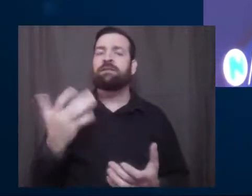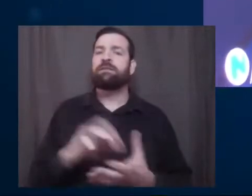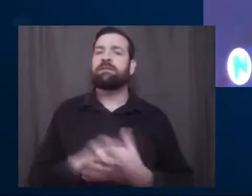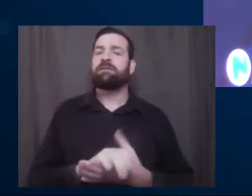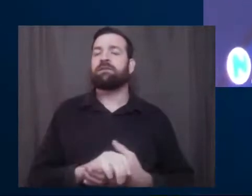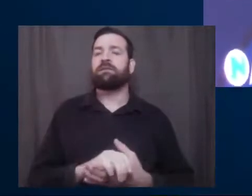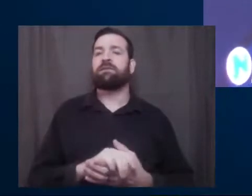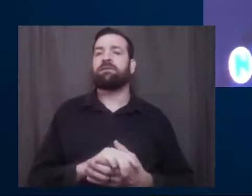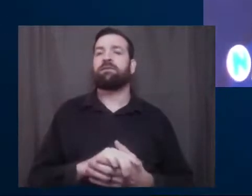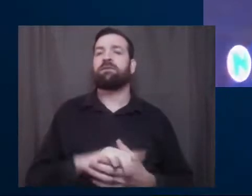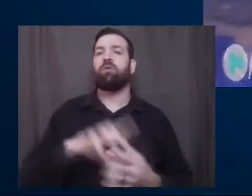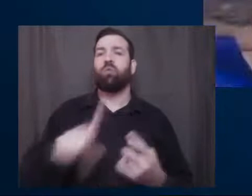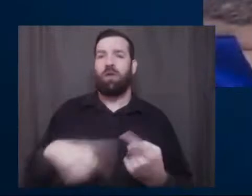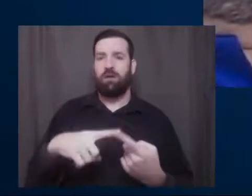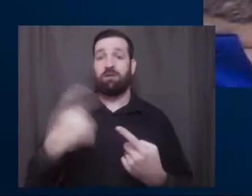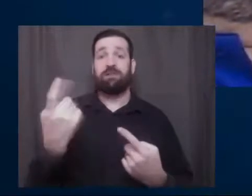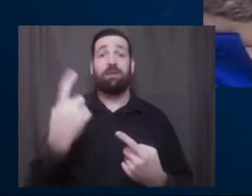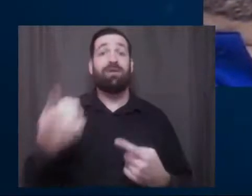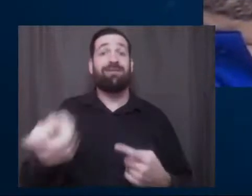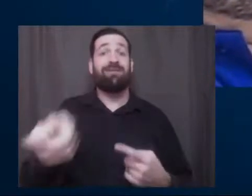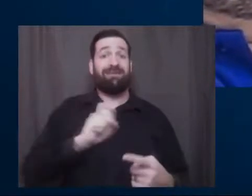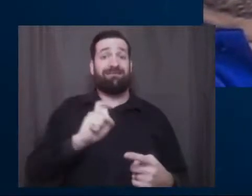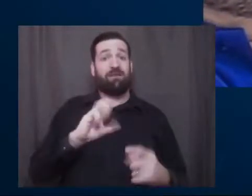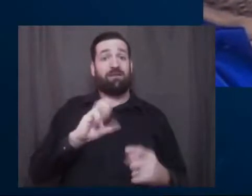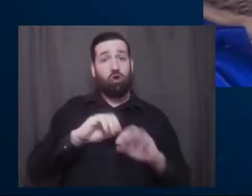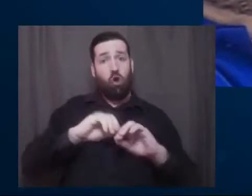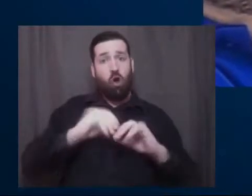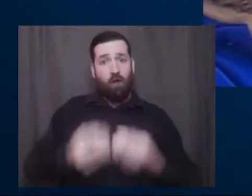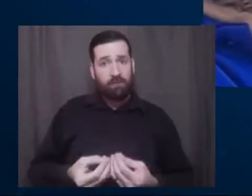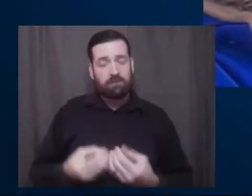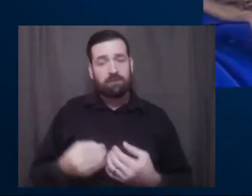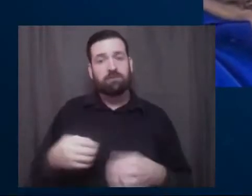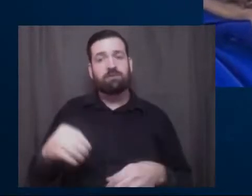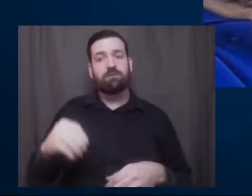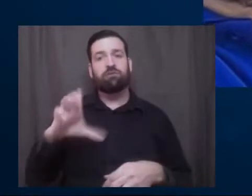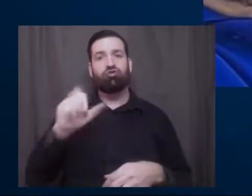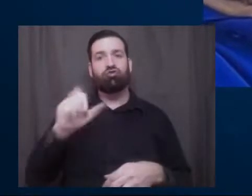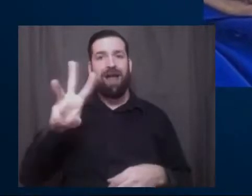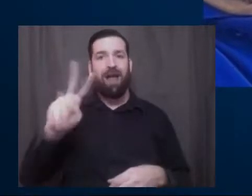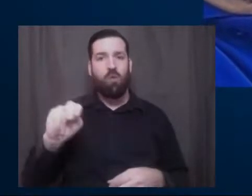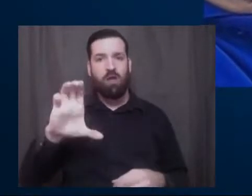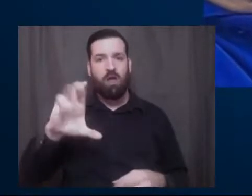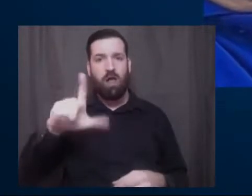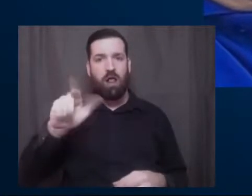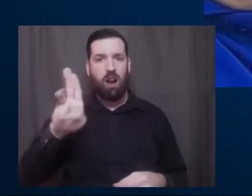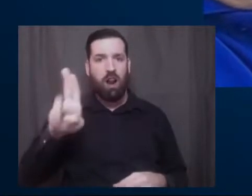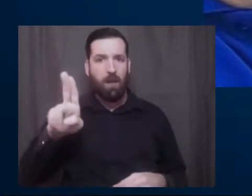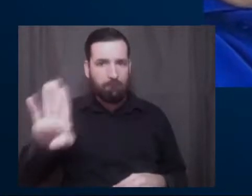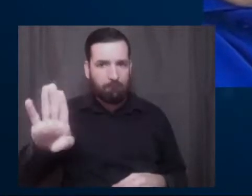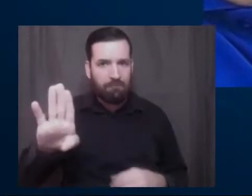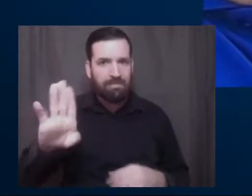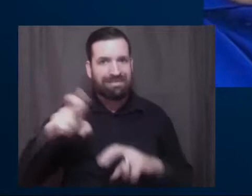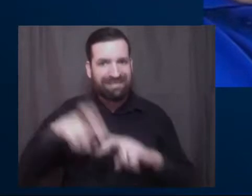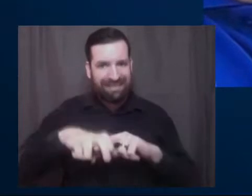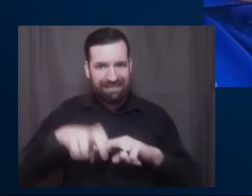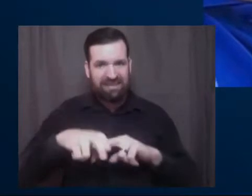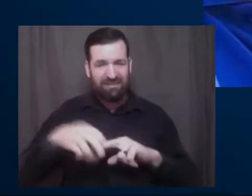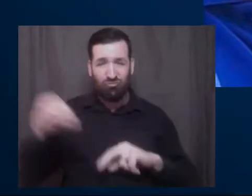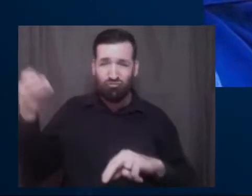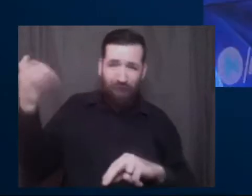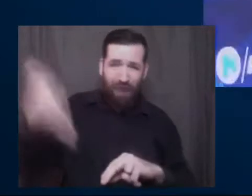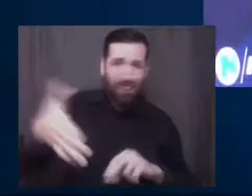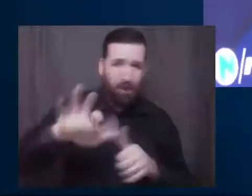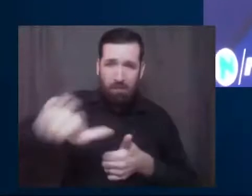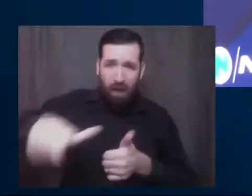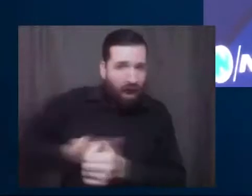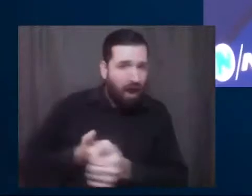somebody gifted our office Crown Club seats. Just being able to get down and be right behind home plate for a